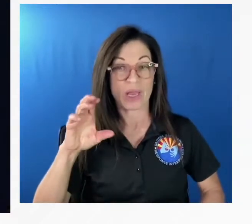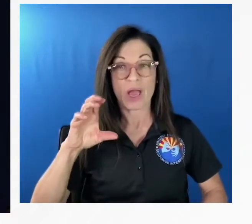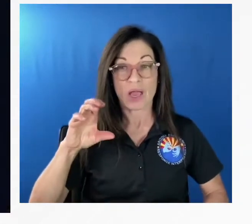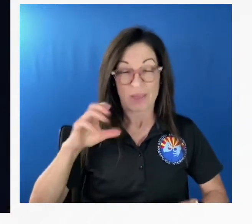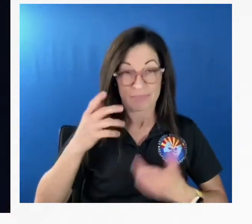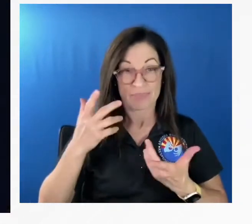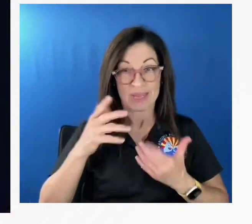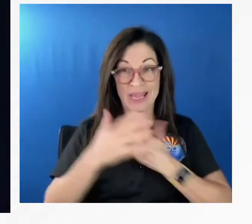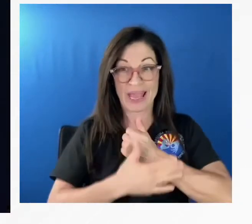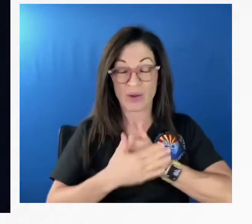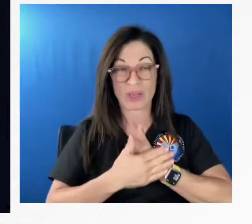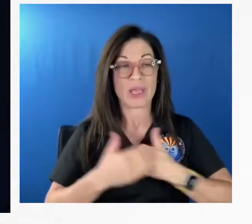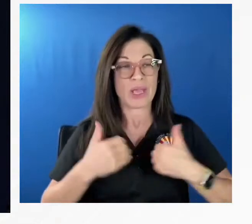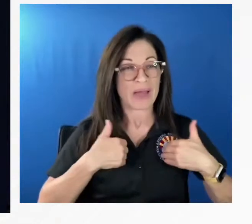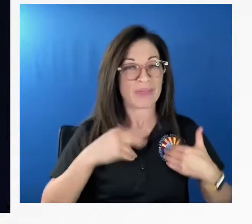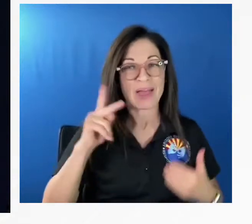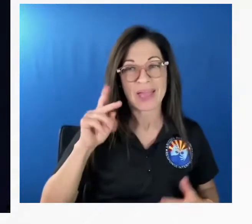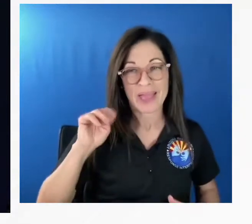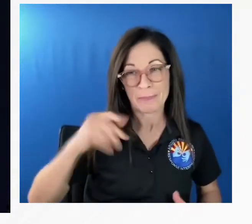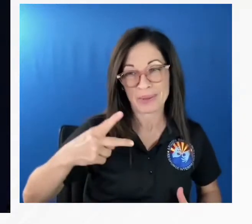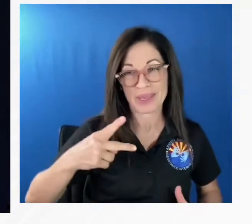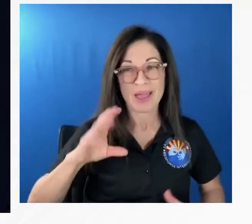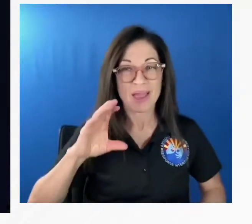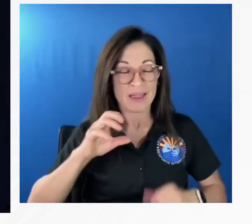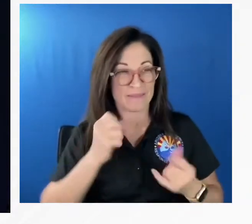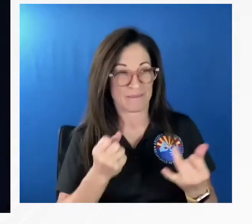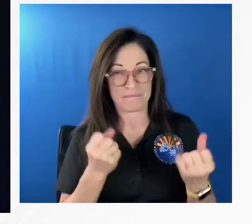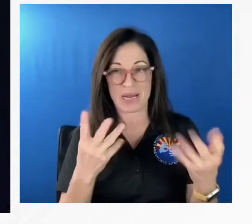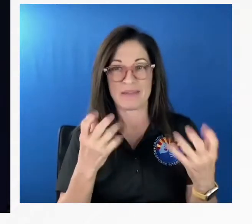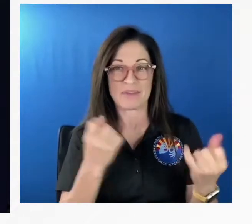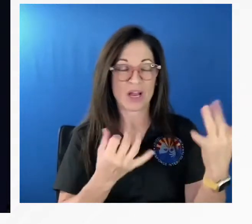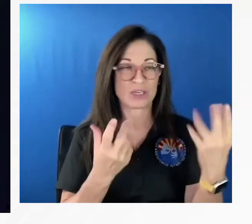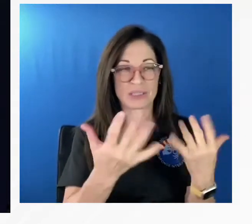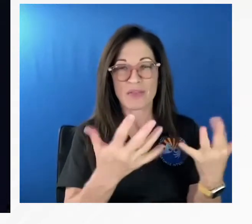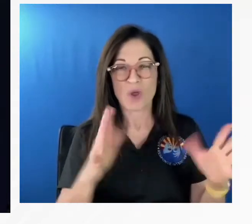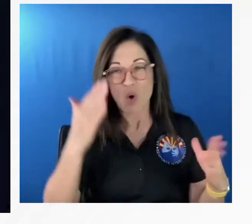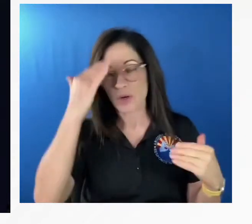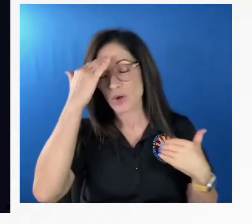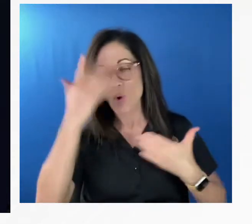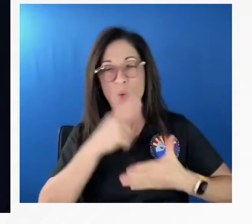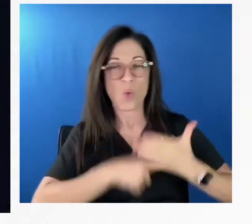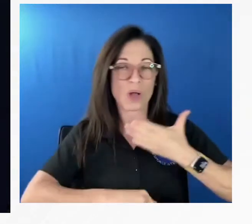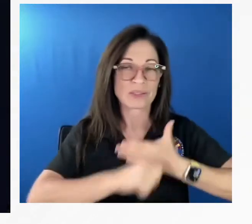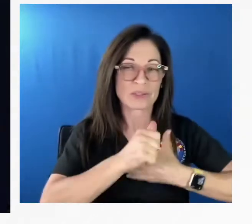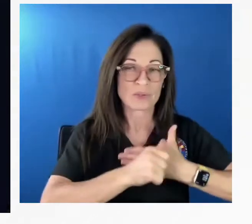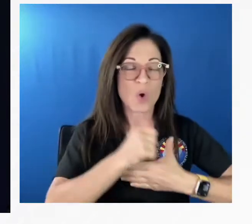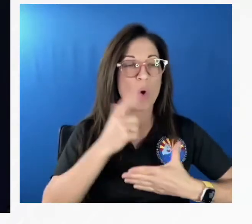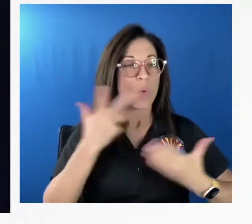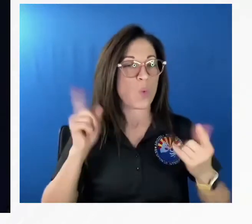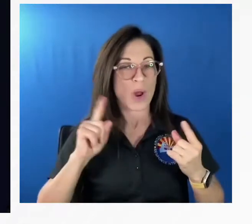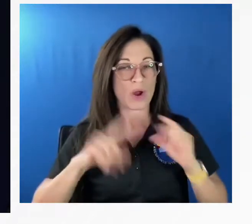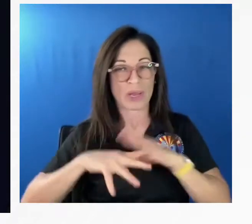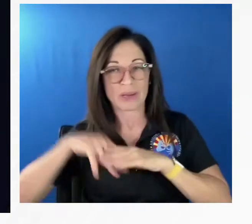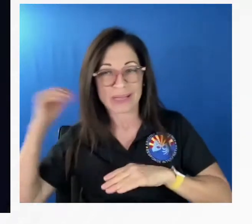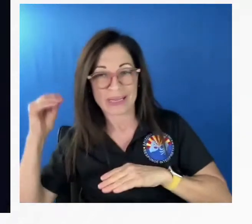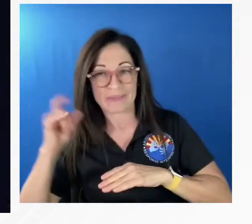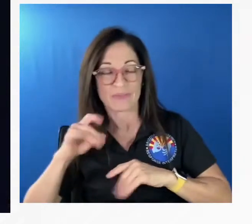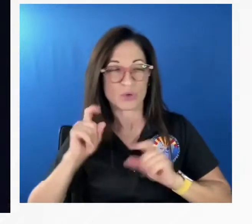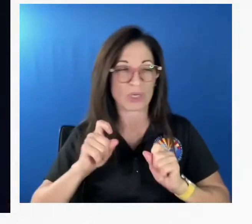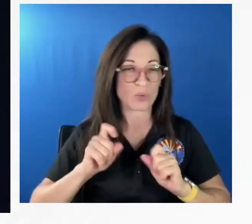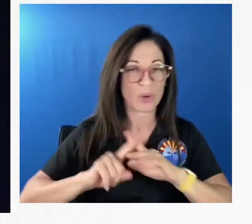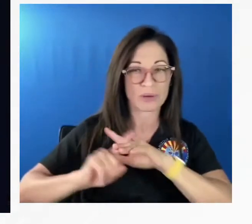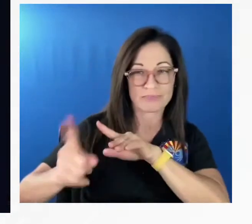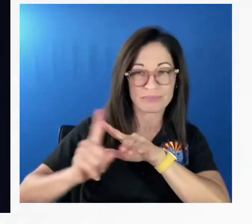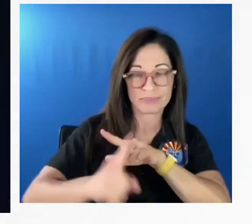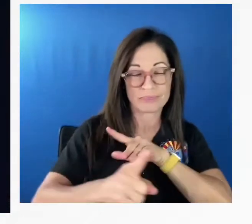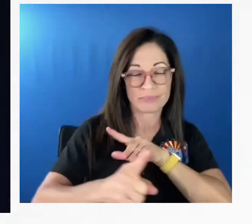plans were already built. So they already know where the structures are, what the threats are, what the egresses are. So as they start to move out there, they